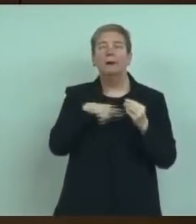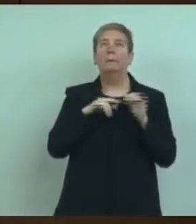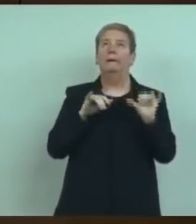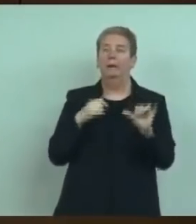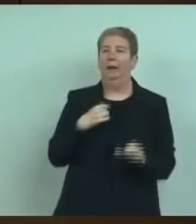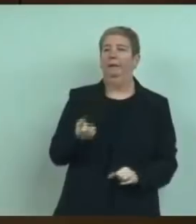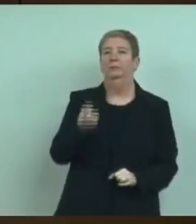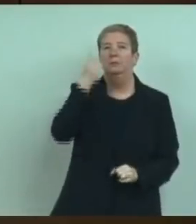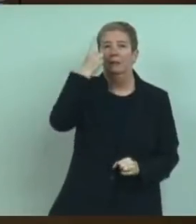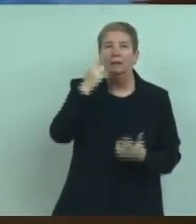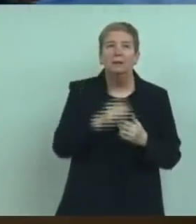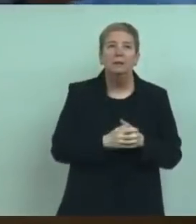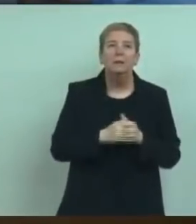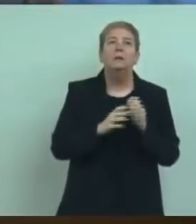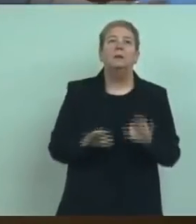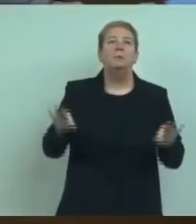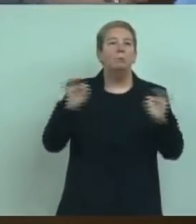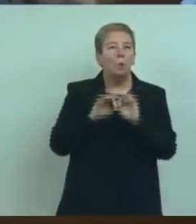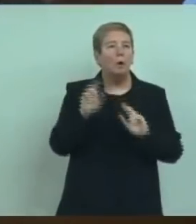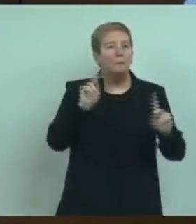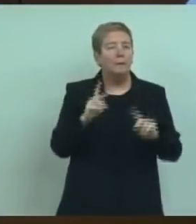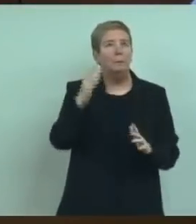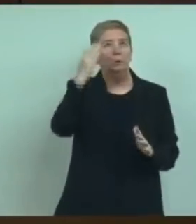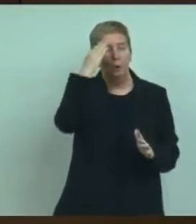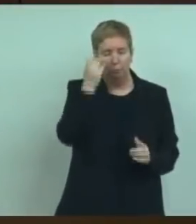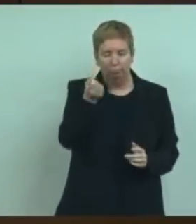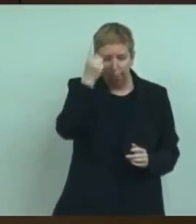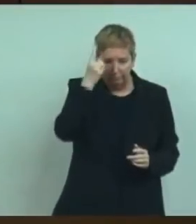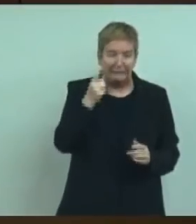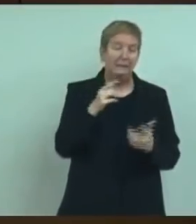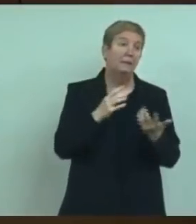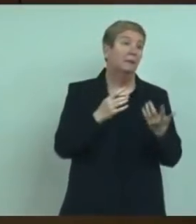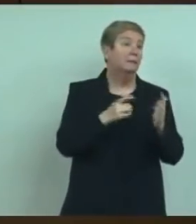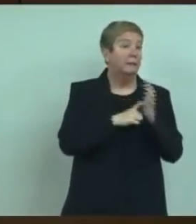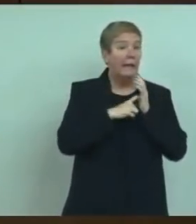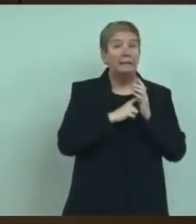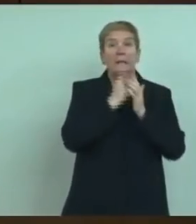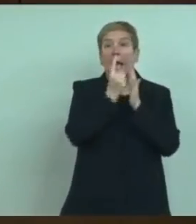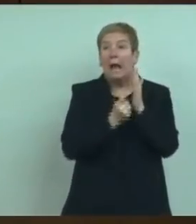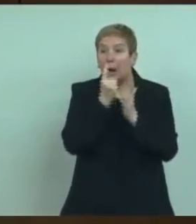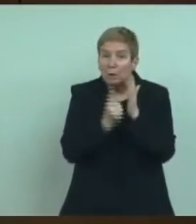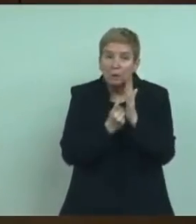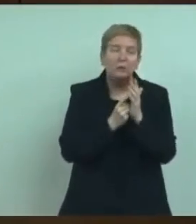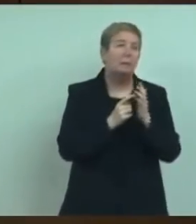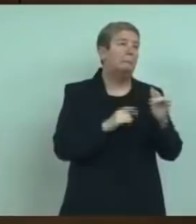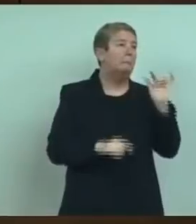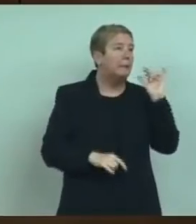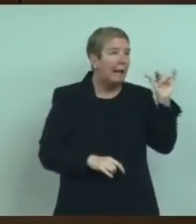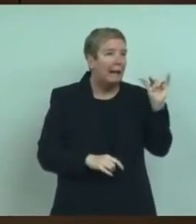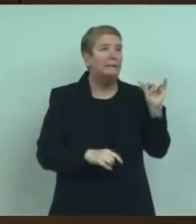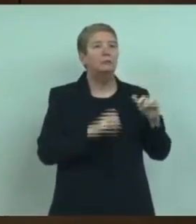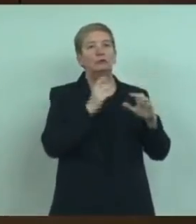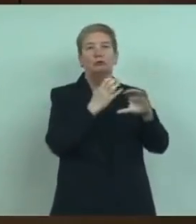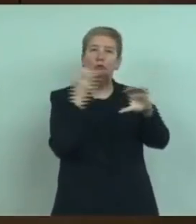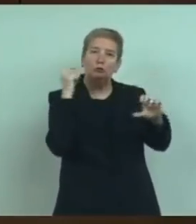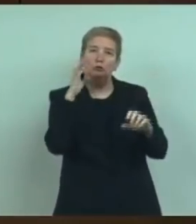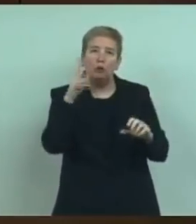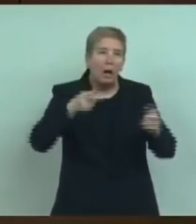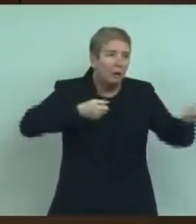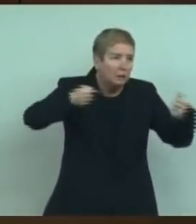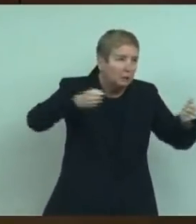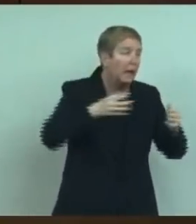know unequivocally that it takes hours, planes, trucks, bargaining, negotiating,